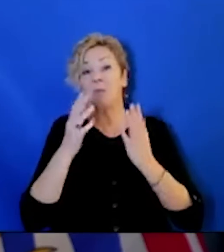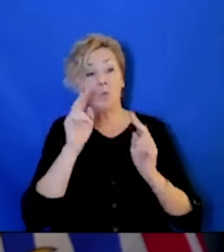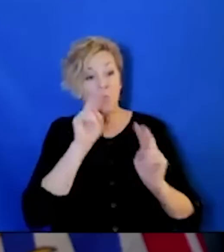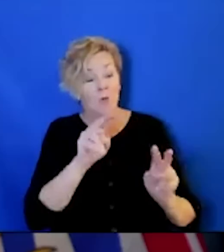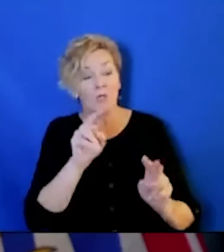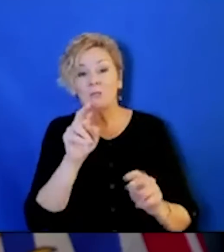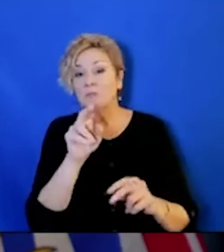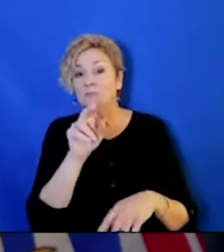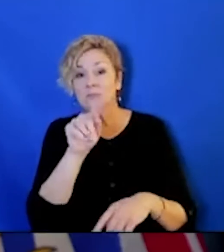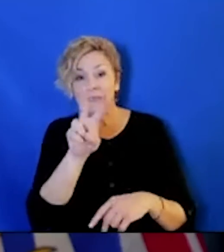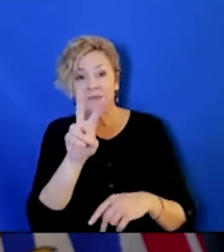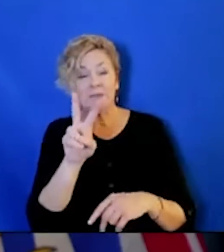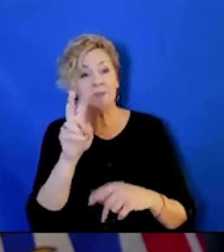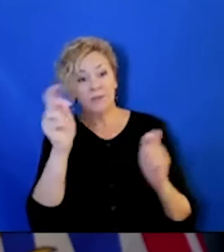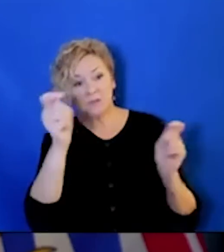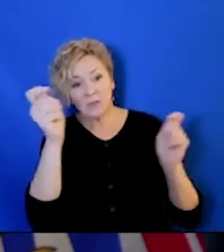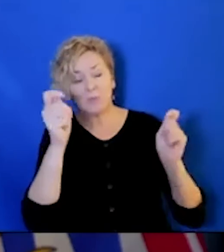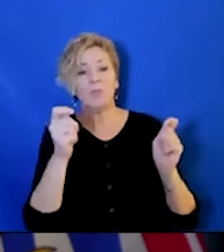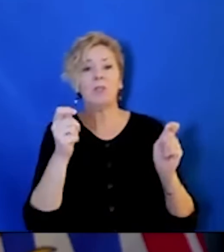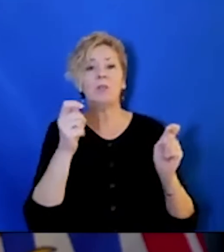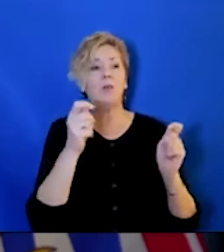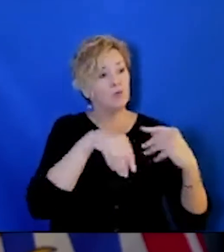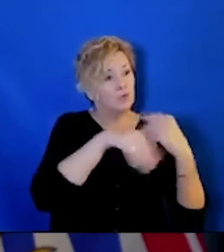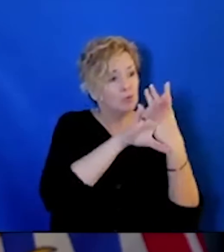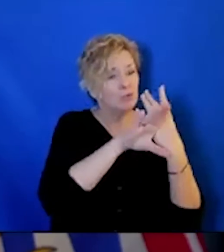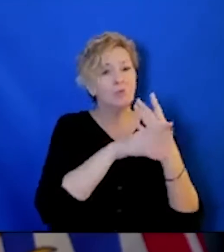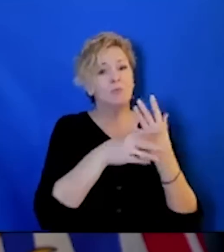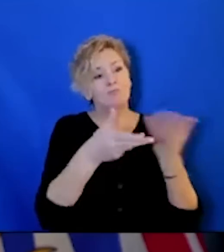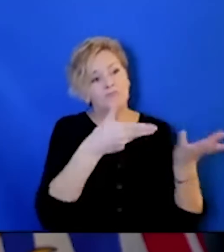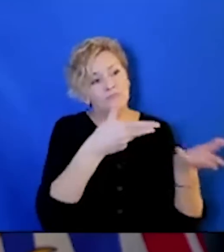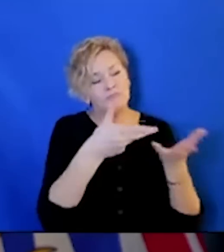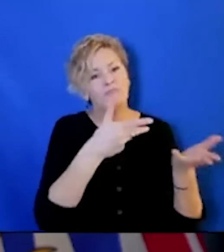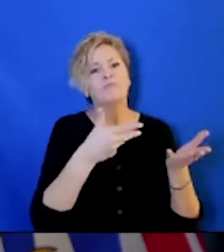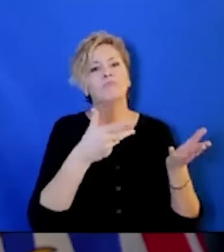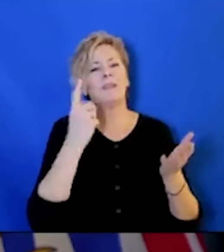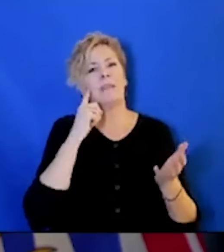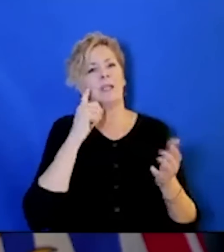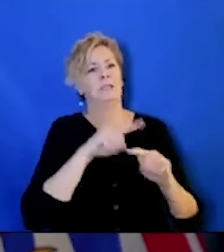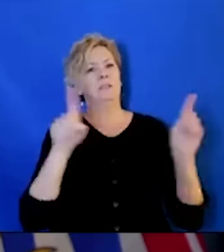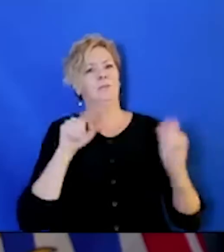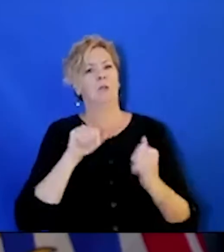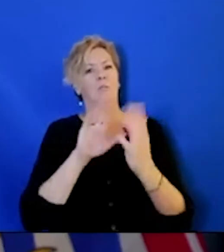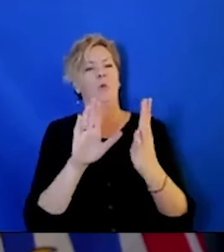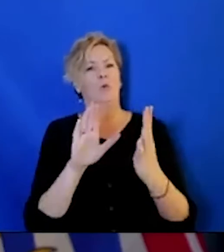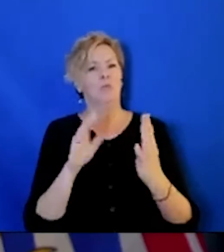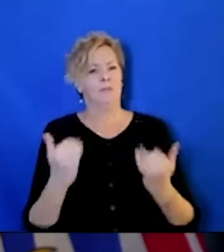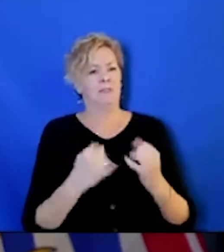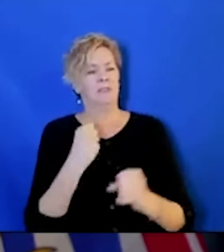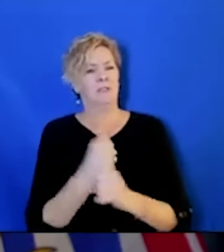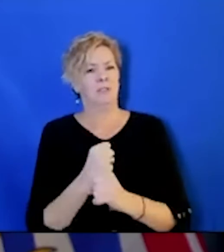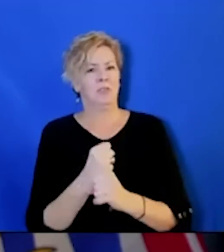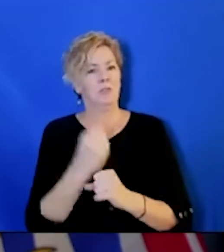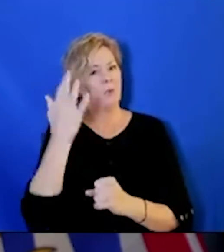times, and we can and we will prevail. We can and we will overcome. And we can look